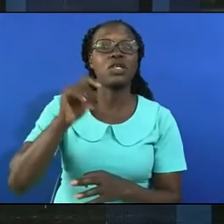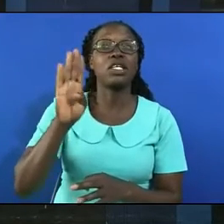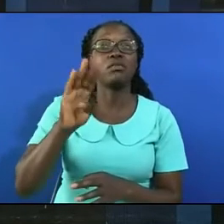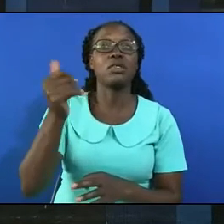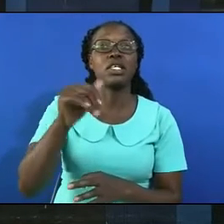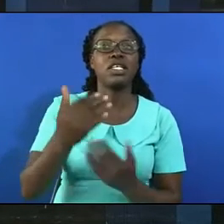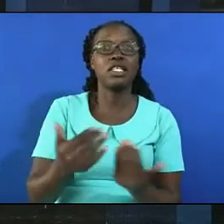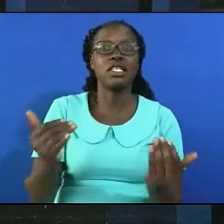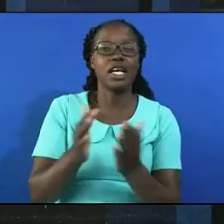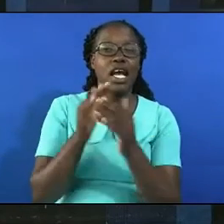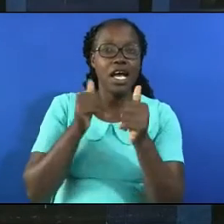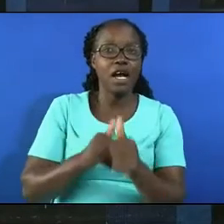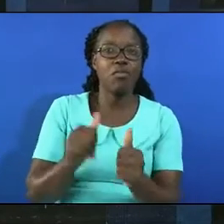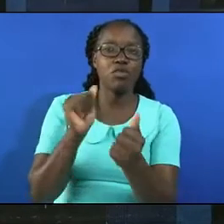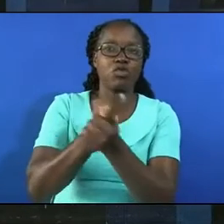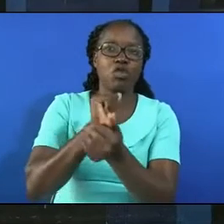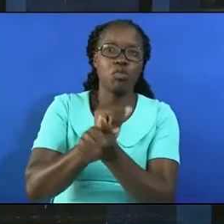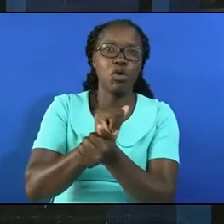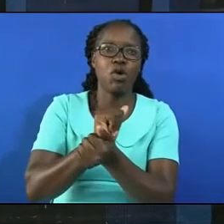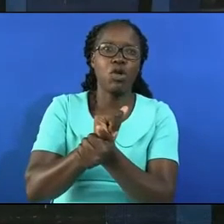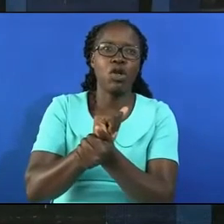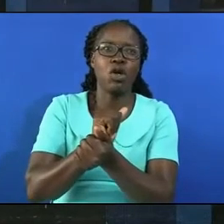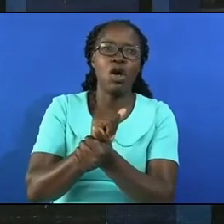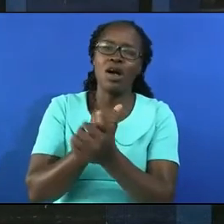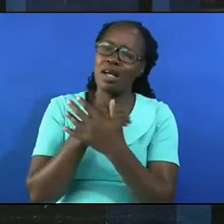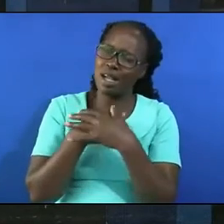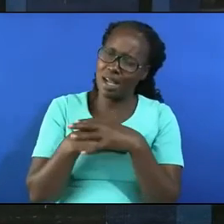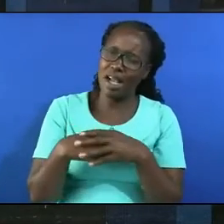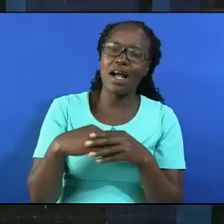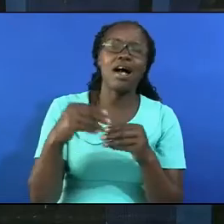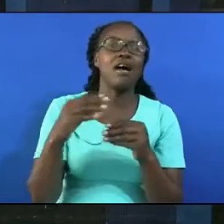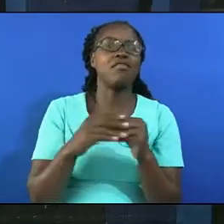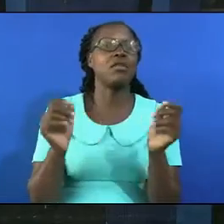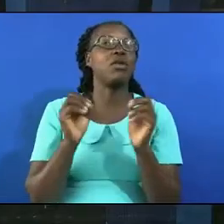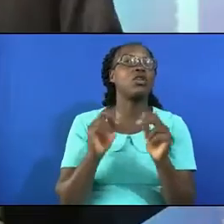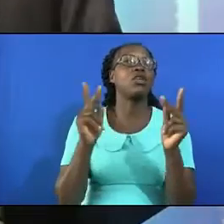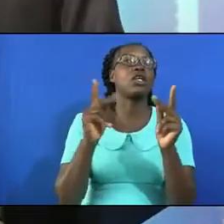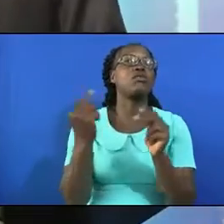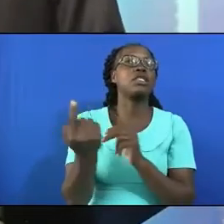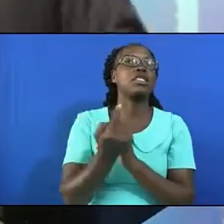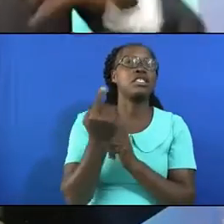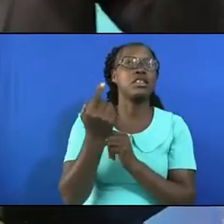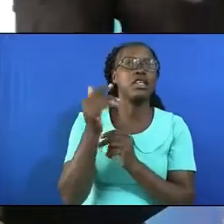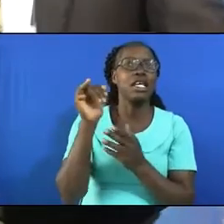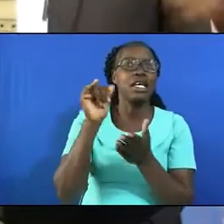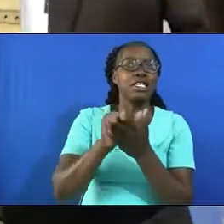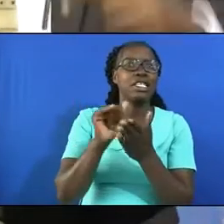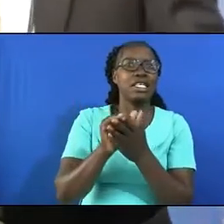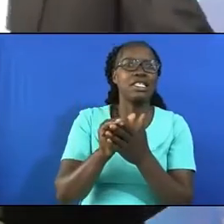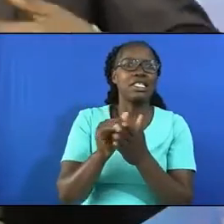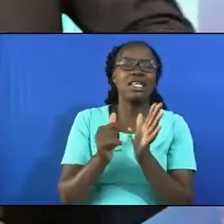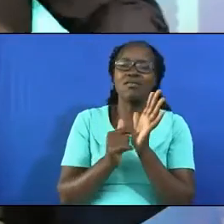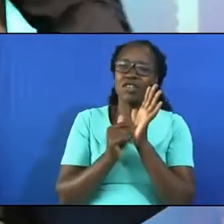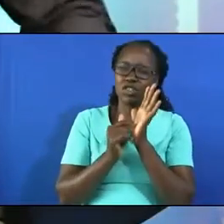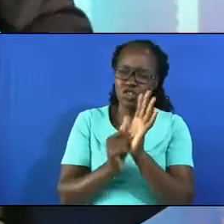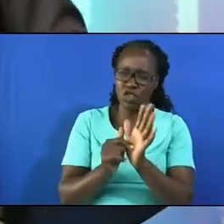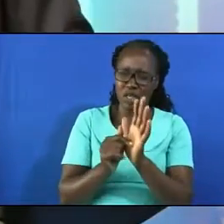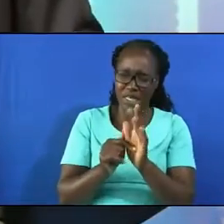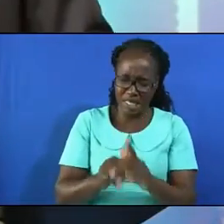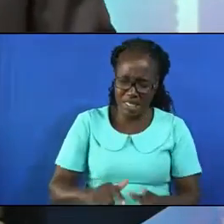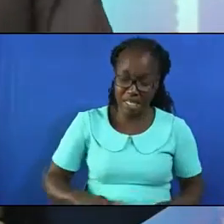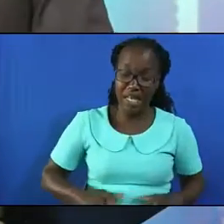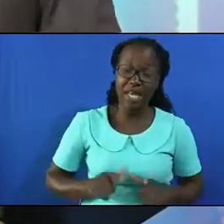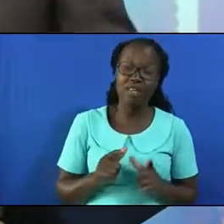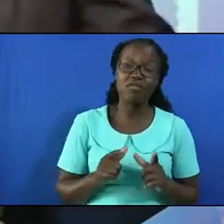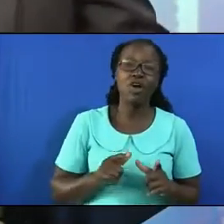be anything. Apostle Paul was so comfortable and okay with being single that it doesn't show in his